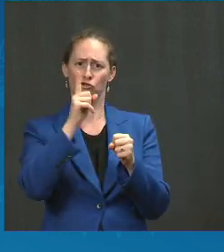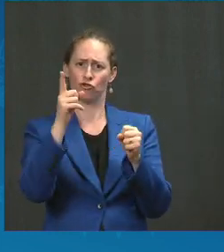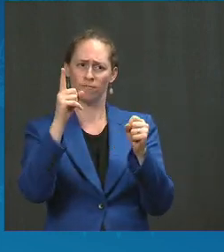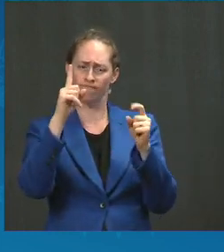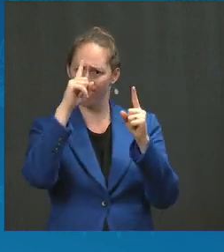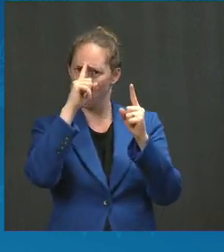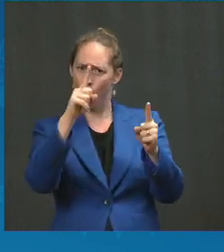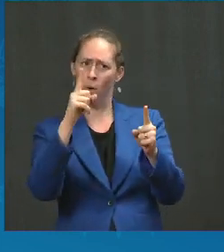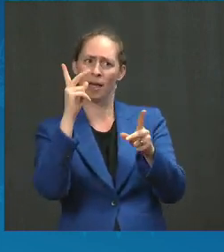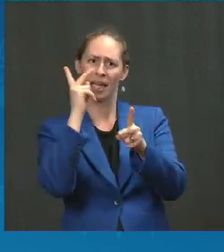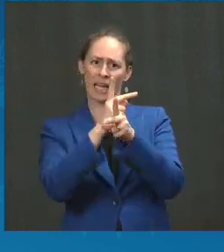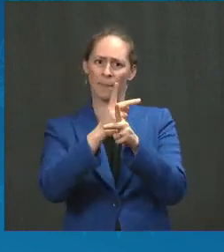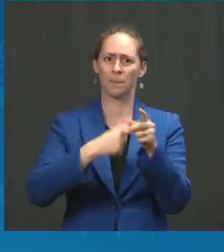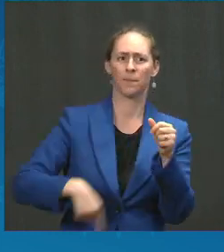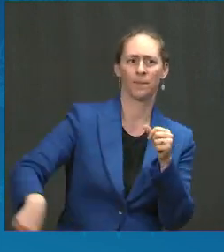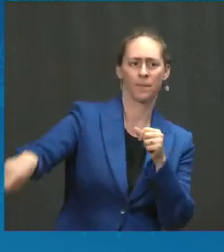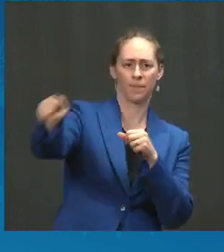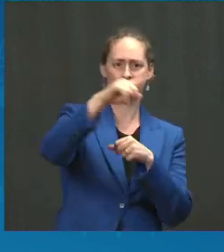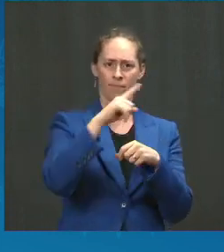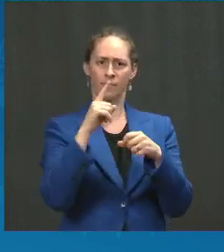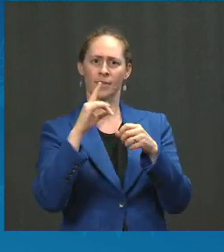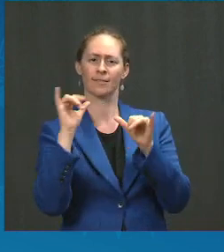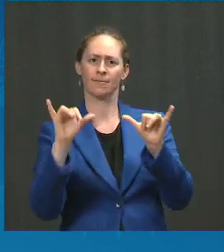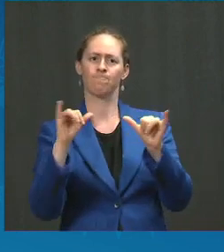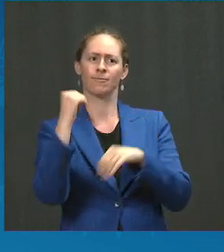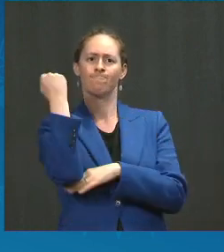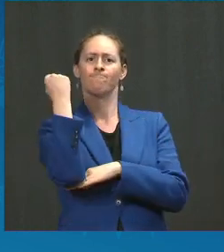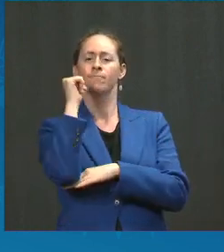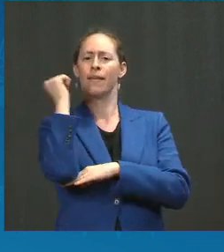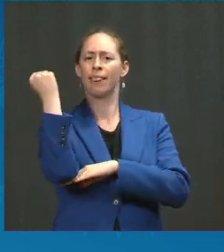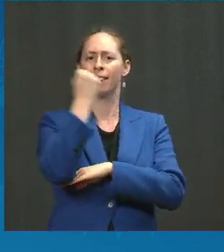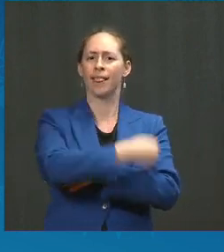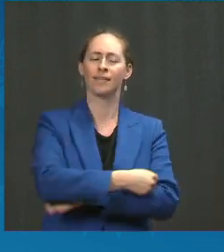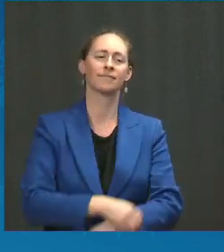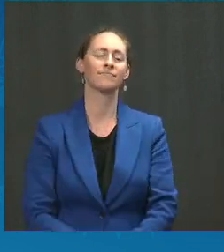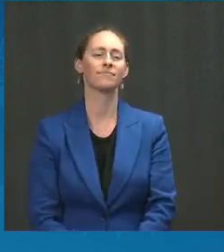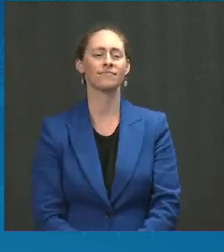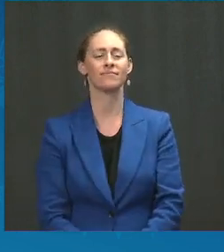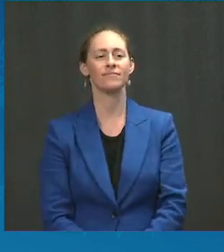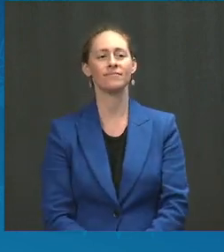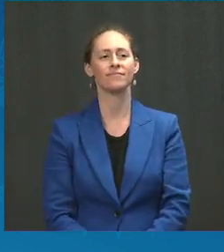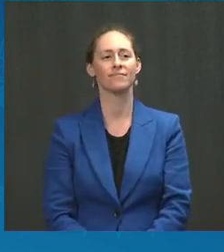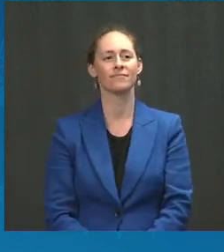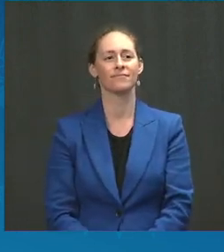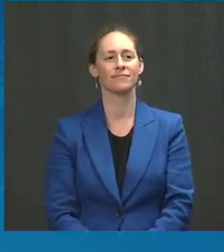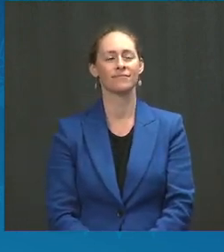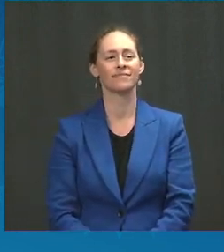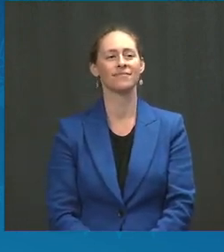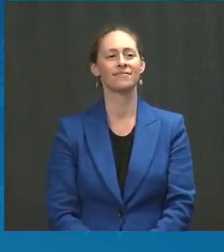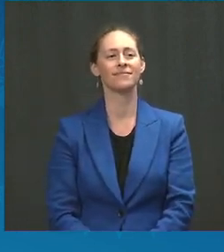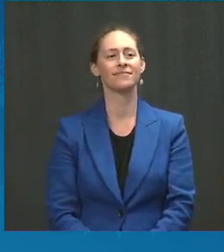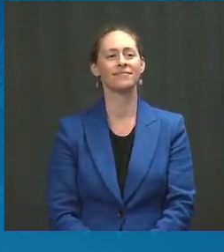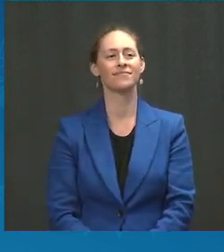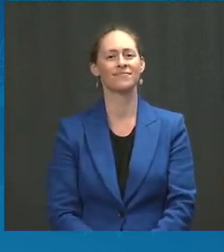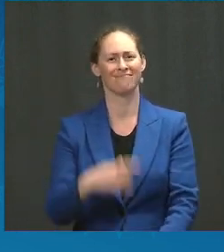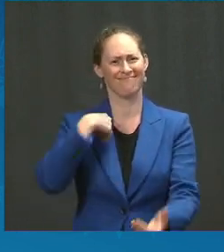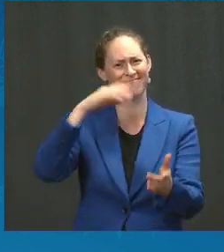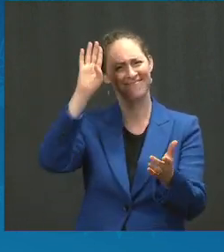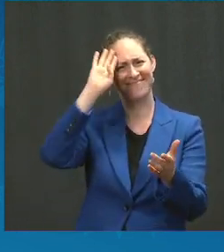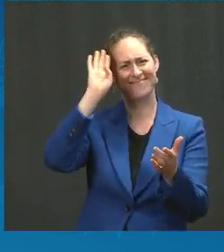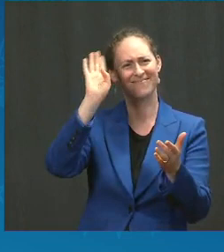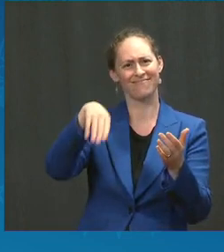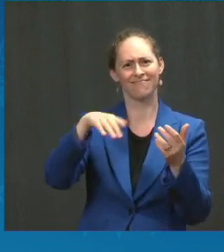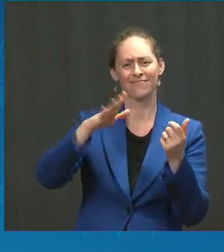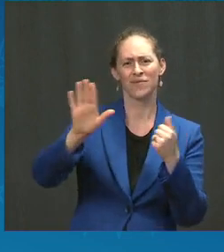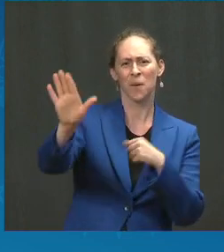leaders in your communities, we know how important taking time away from your business is, so we are so grateful to have you with us